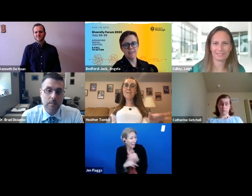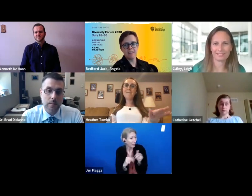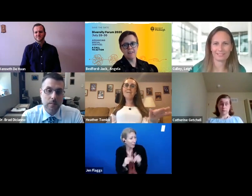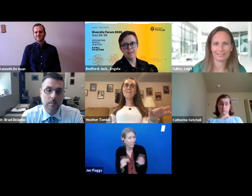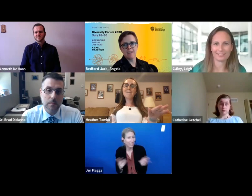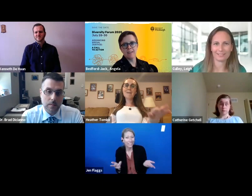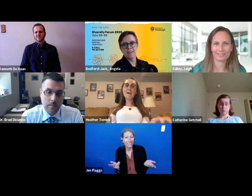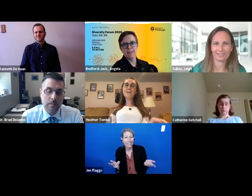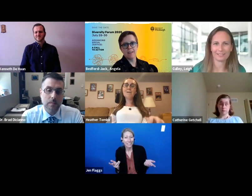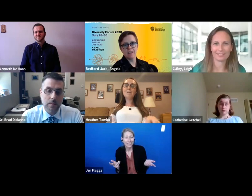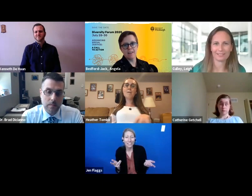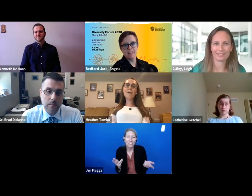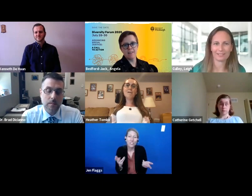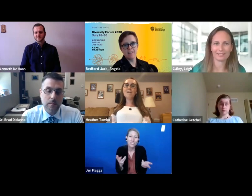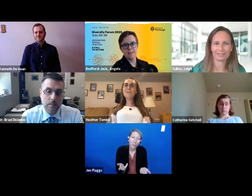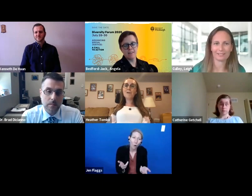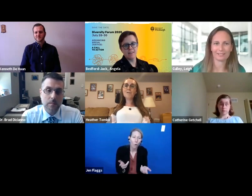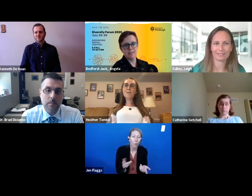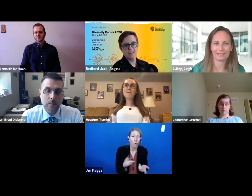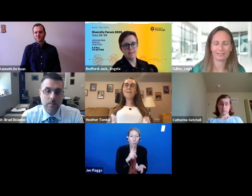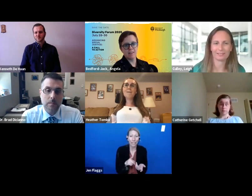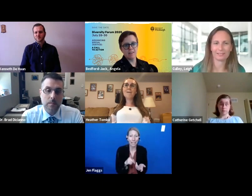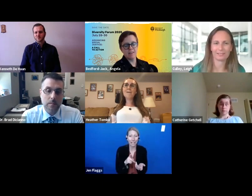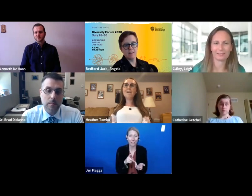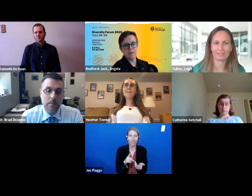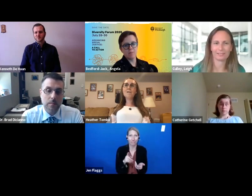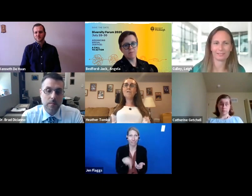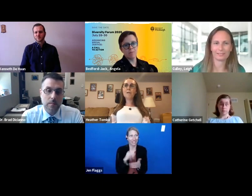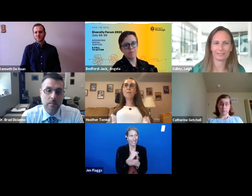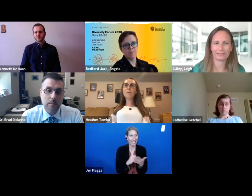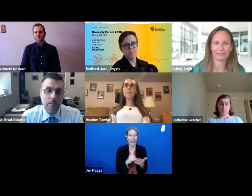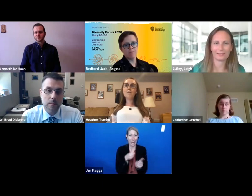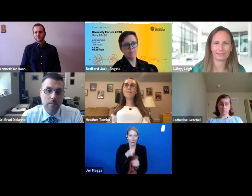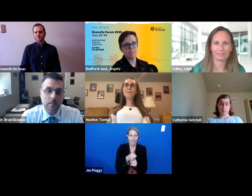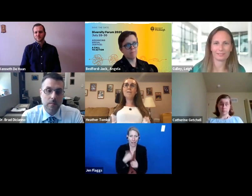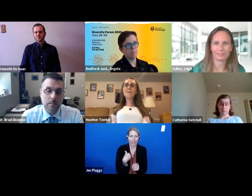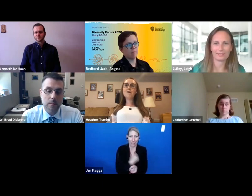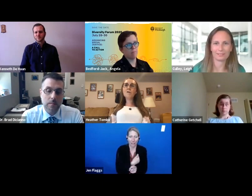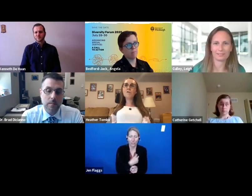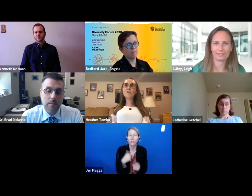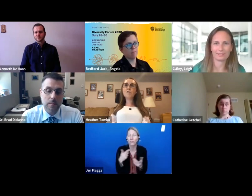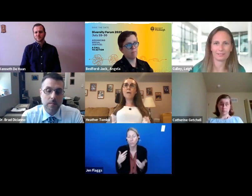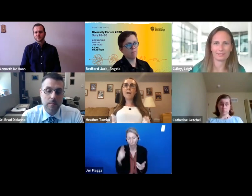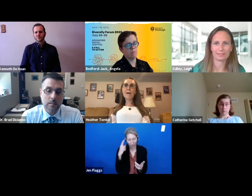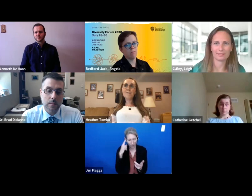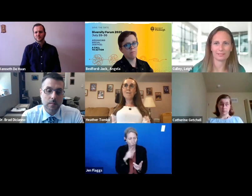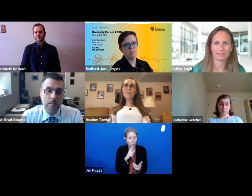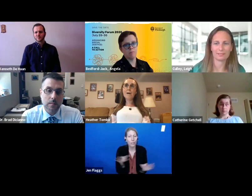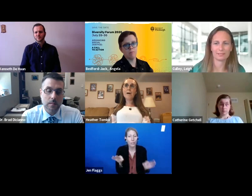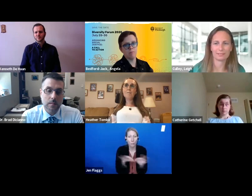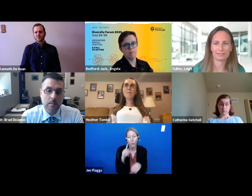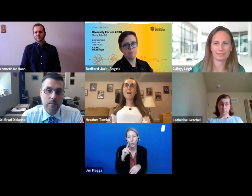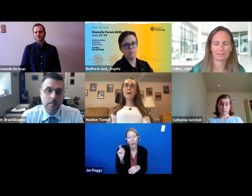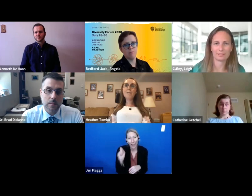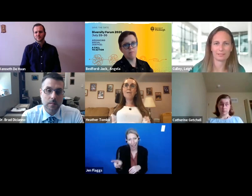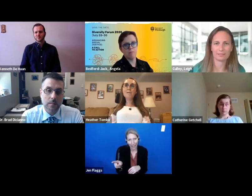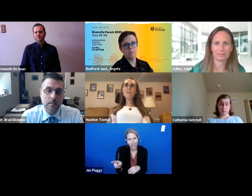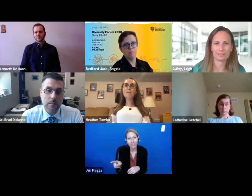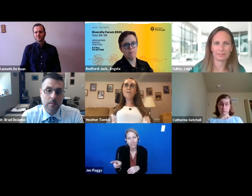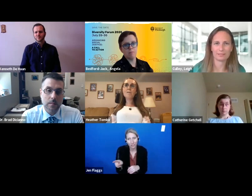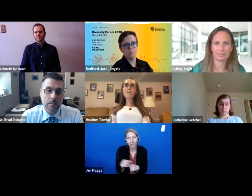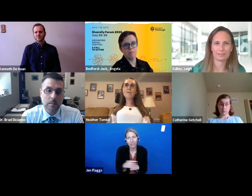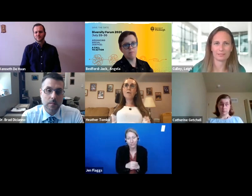poorly designed in practice. So I think it is really important to ask. I